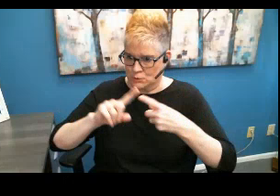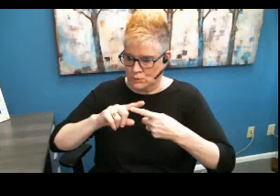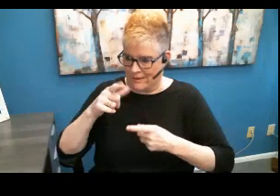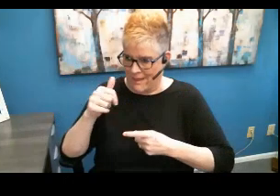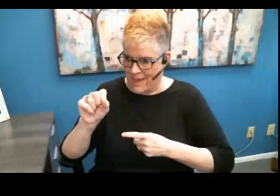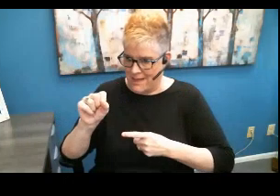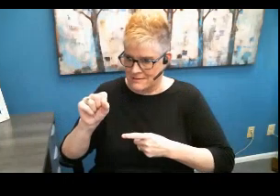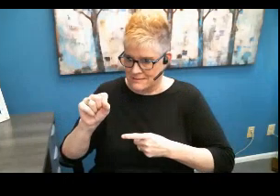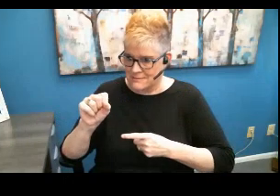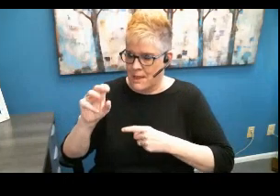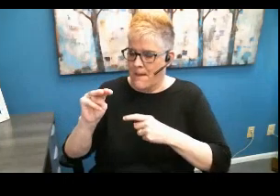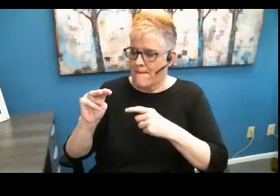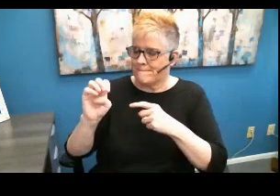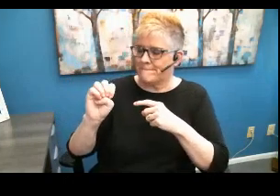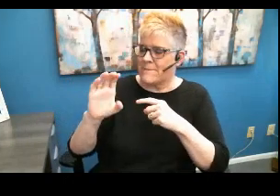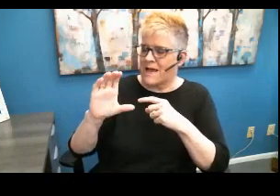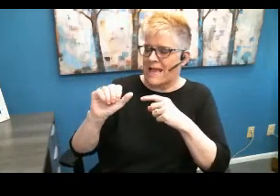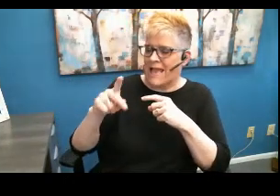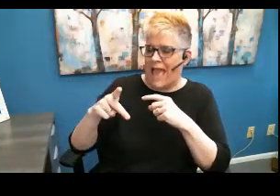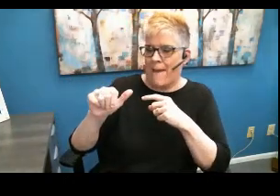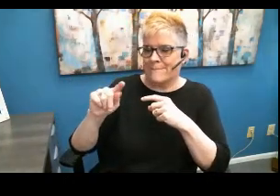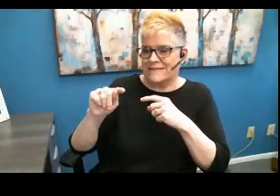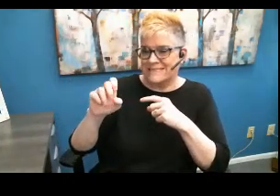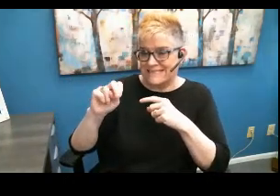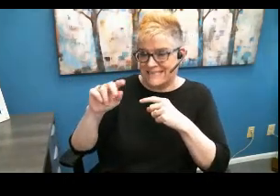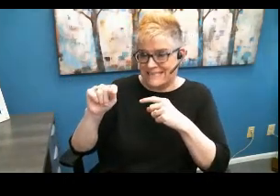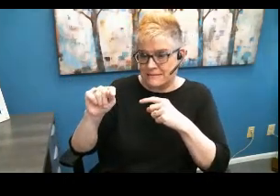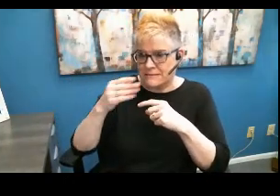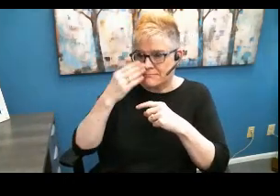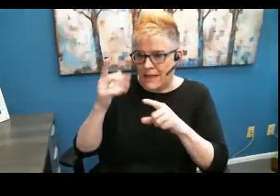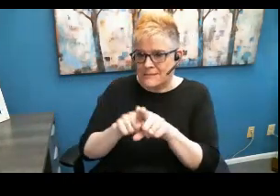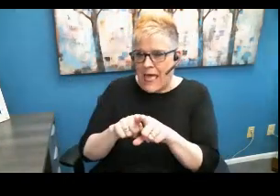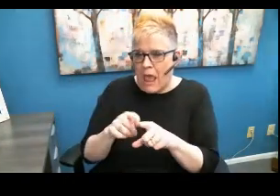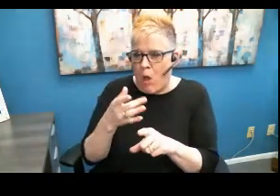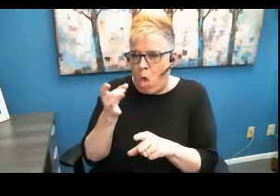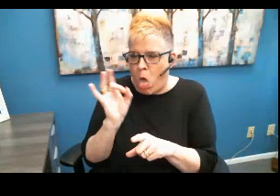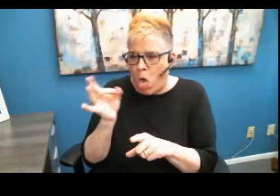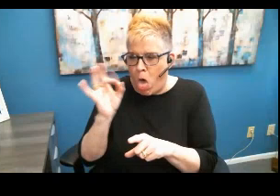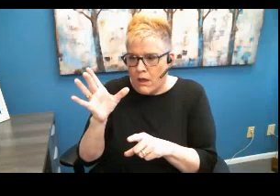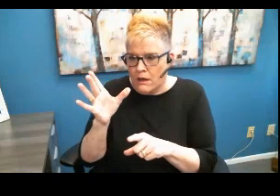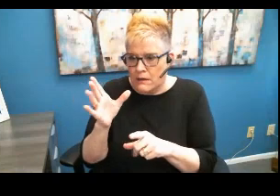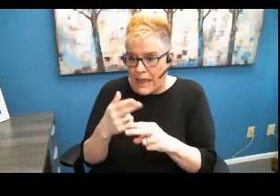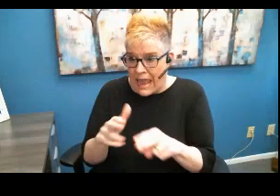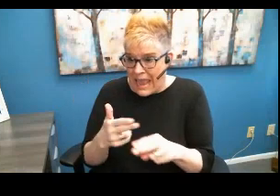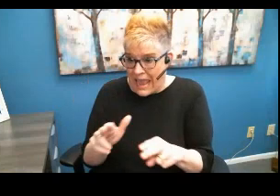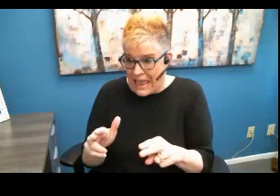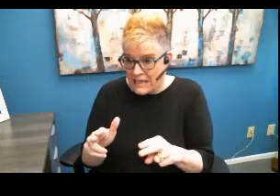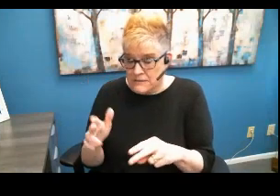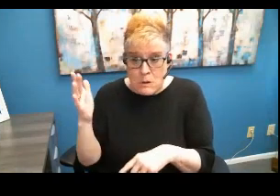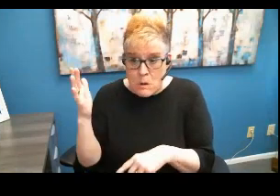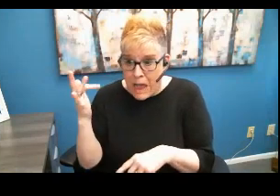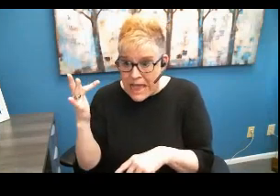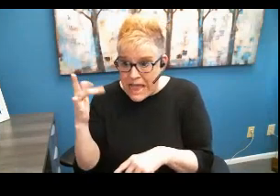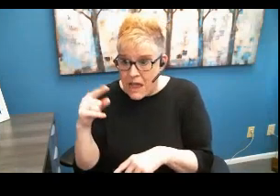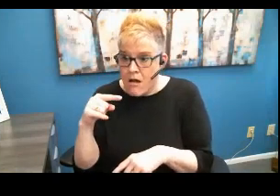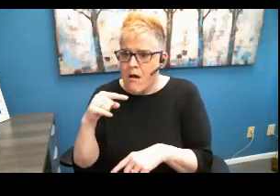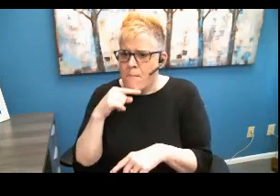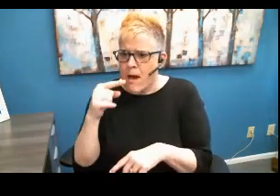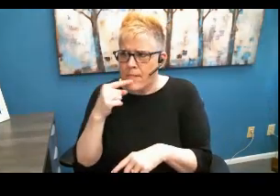it's called mercaptan, and it's what makes it smell like rotten eggs, and that's just so that the public can be aware if there's a gas leak,